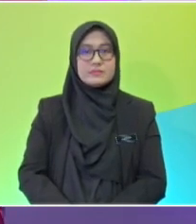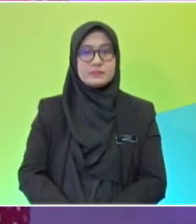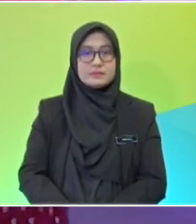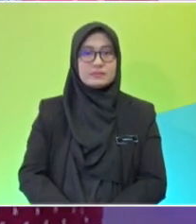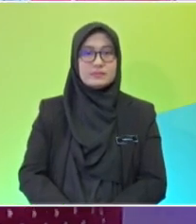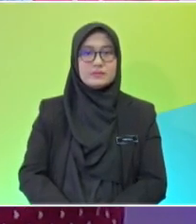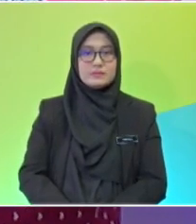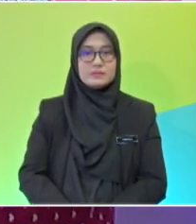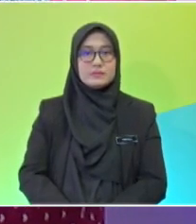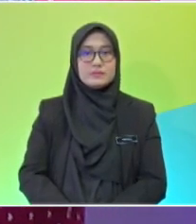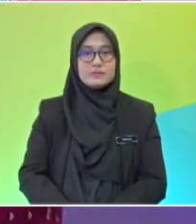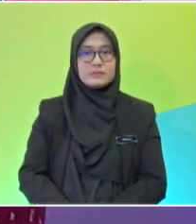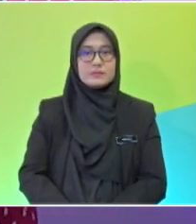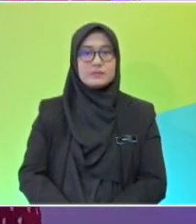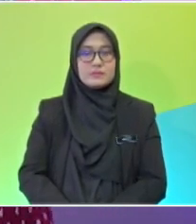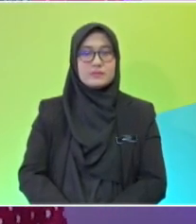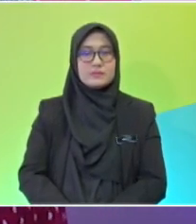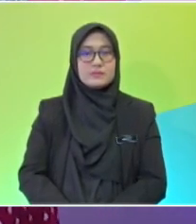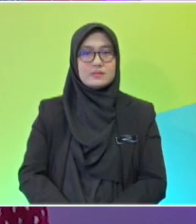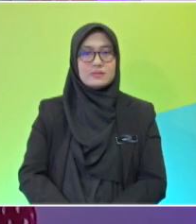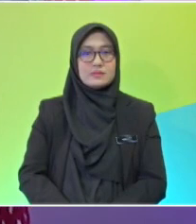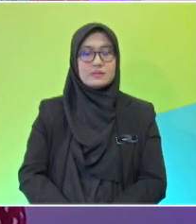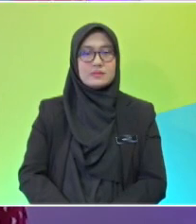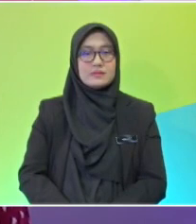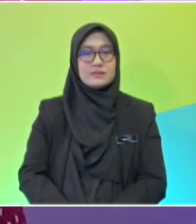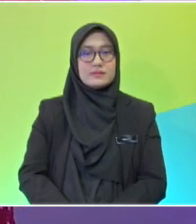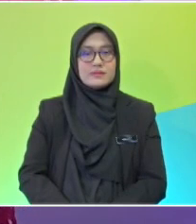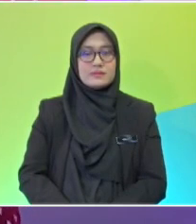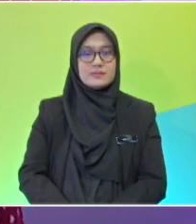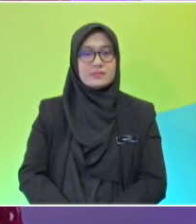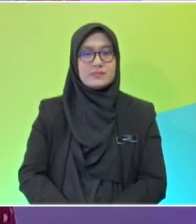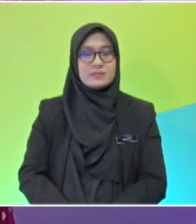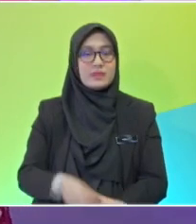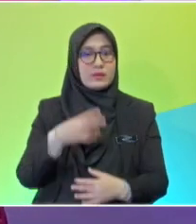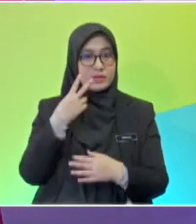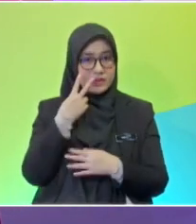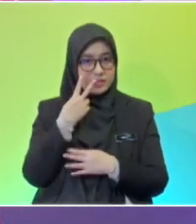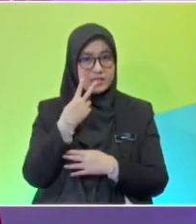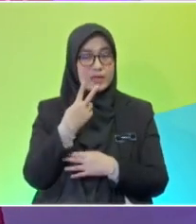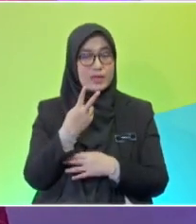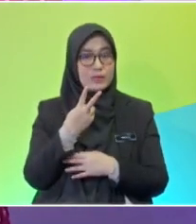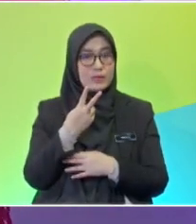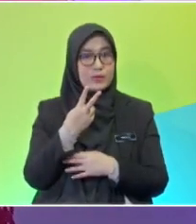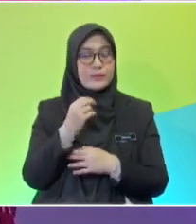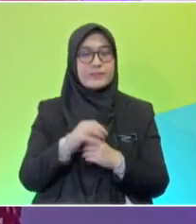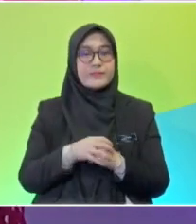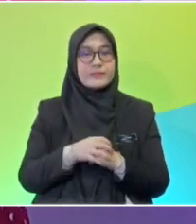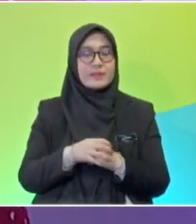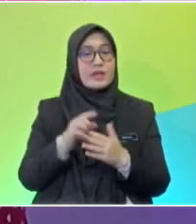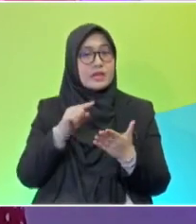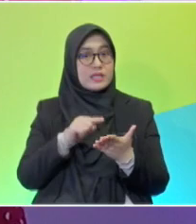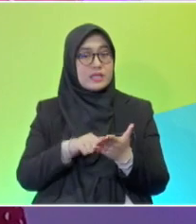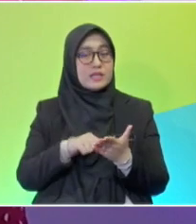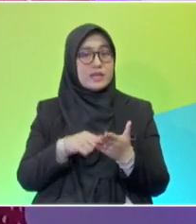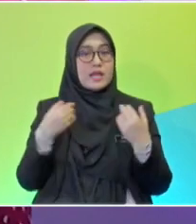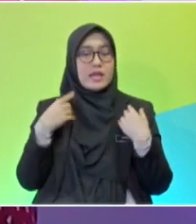teachers? Okay? All right, and moving along to the last slide for this particular segment, these are the